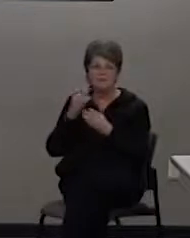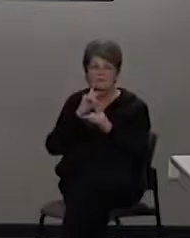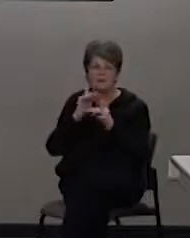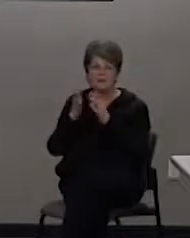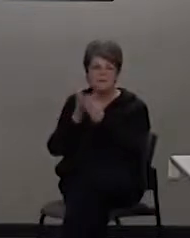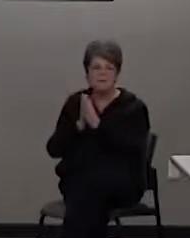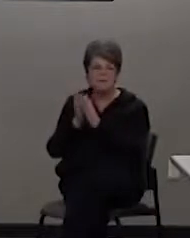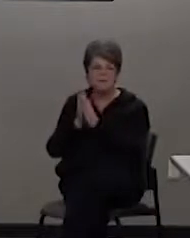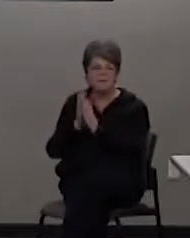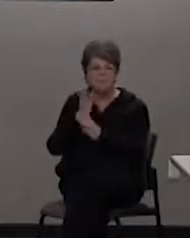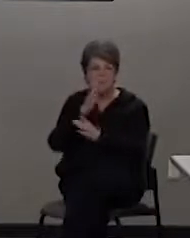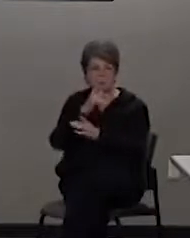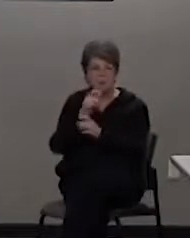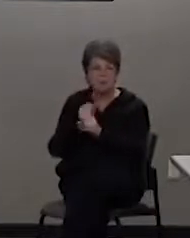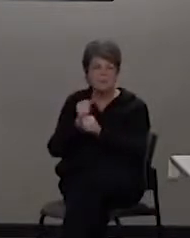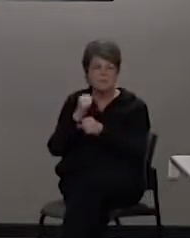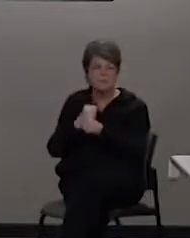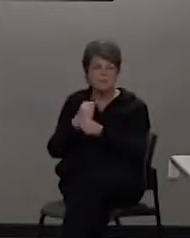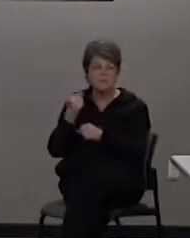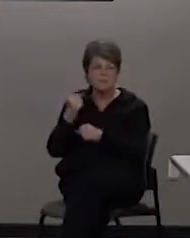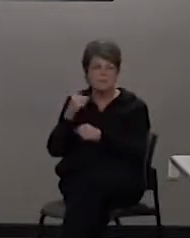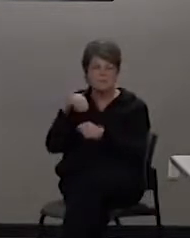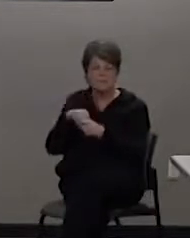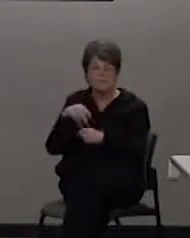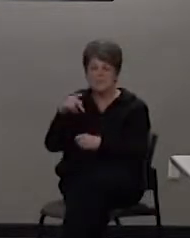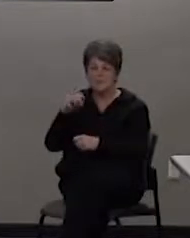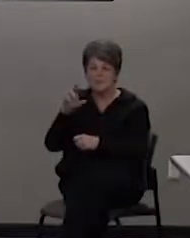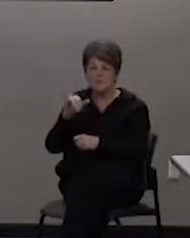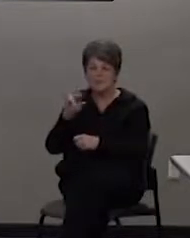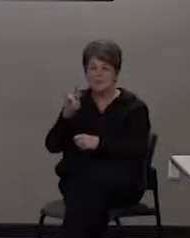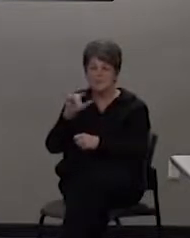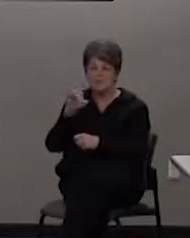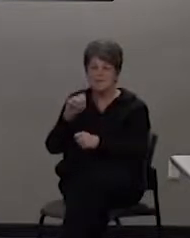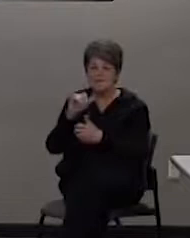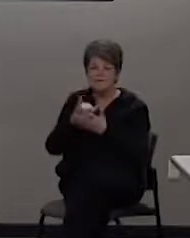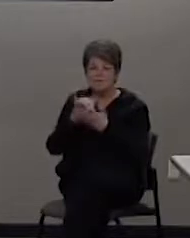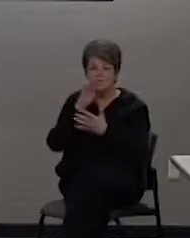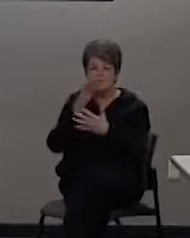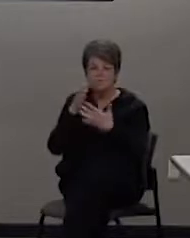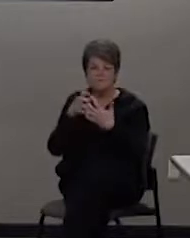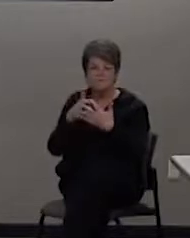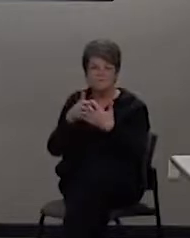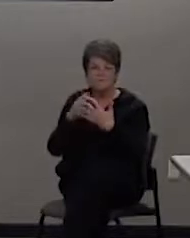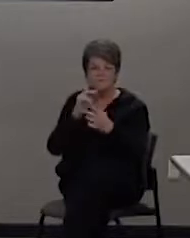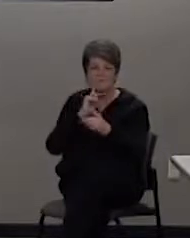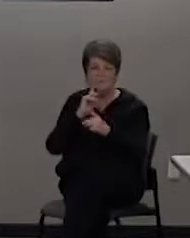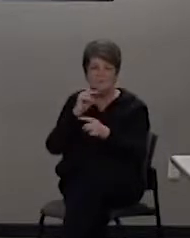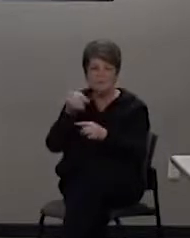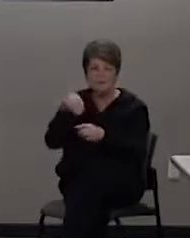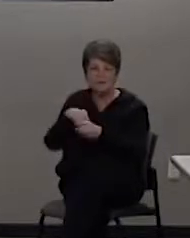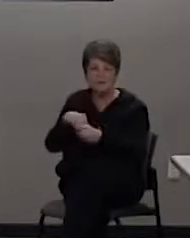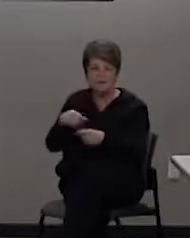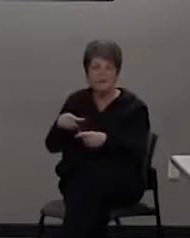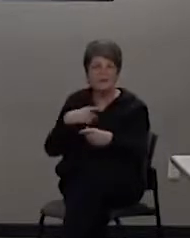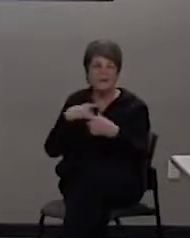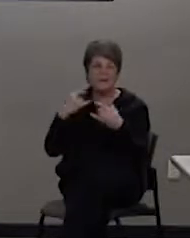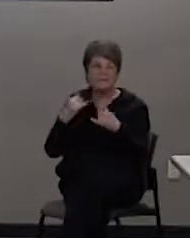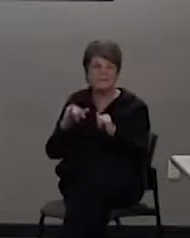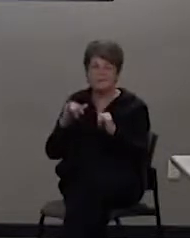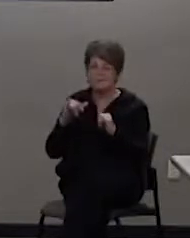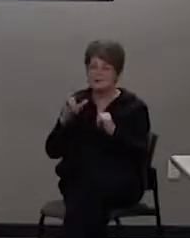is, are you going to make something in Perryville that's going to suit the people that are in Perryville? Well, I still have